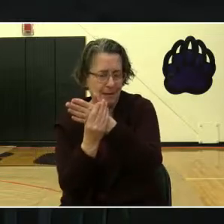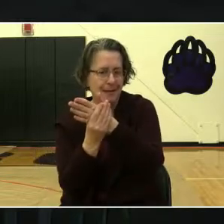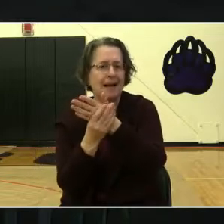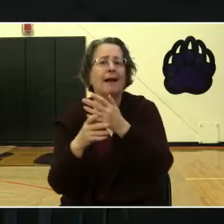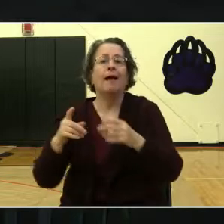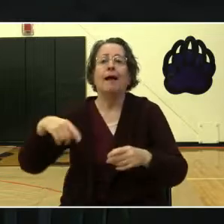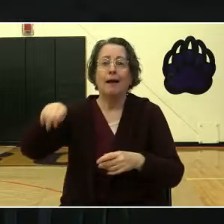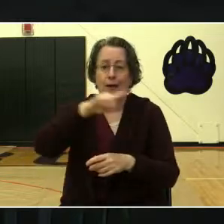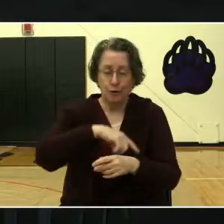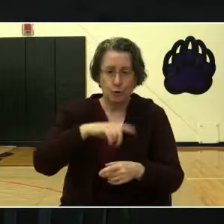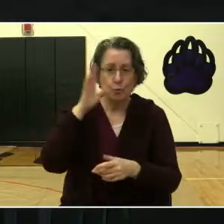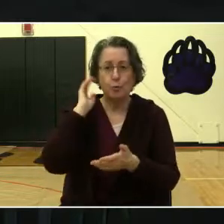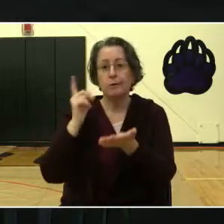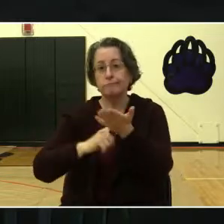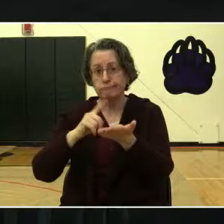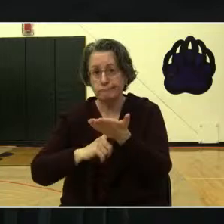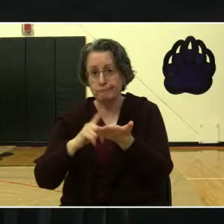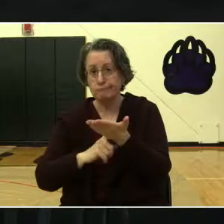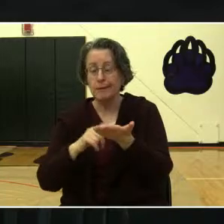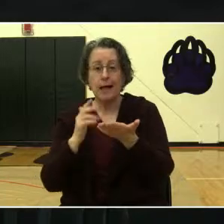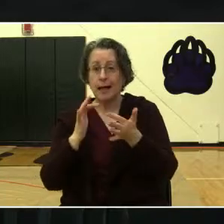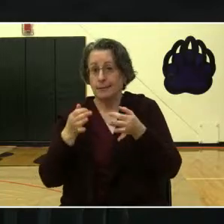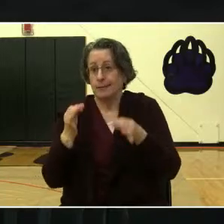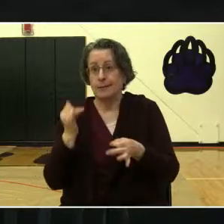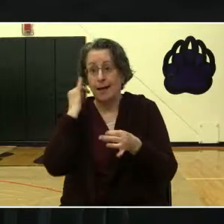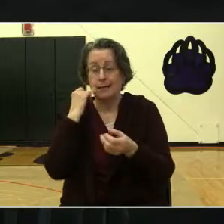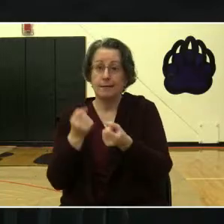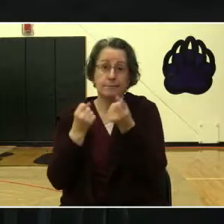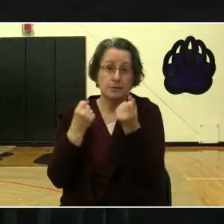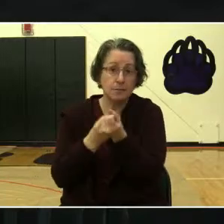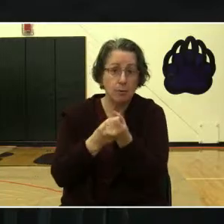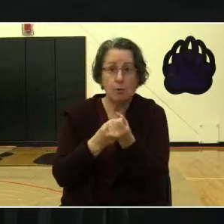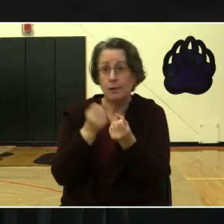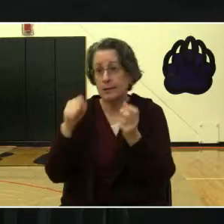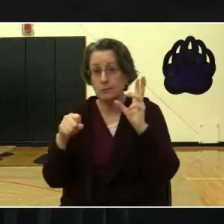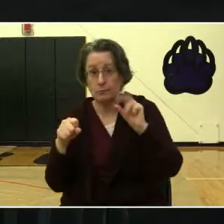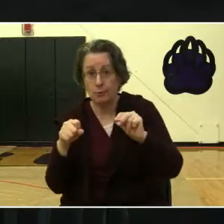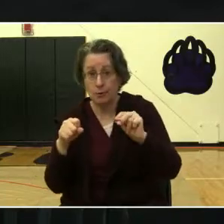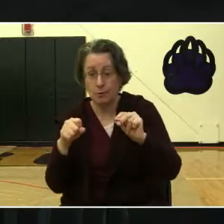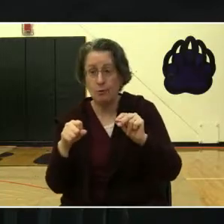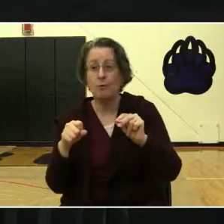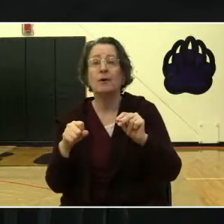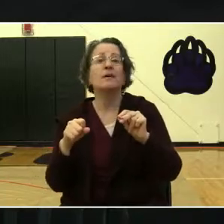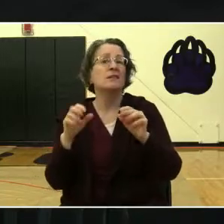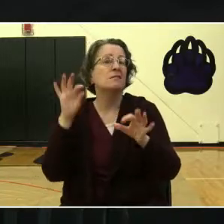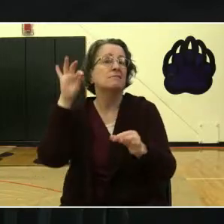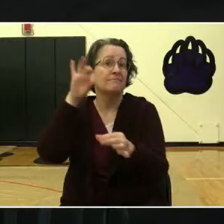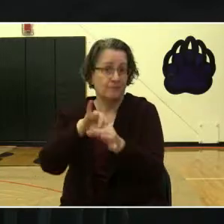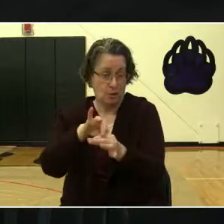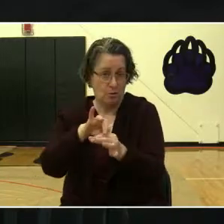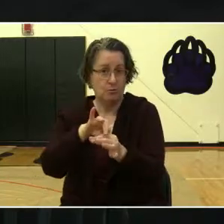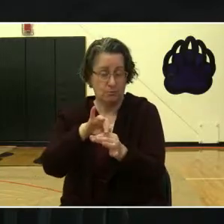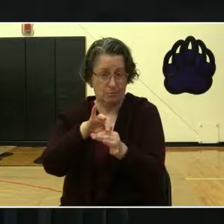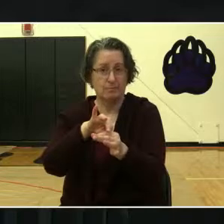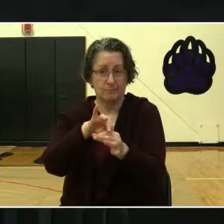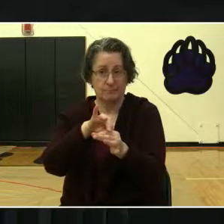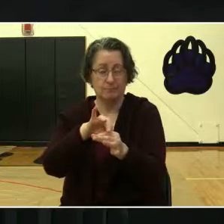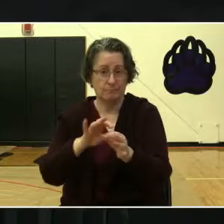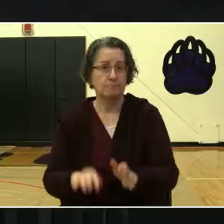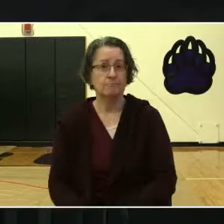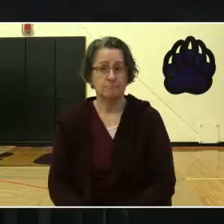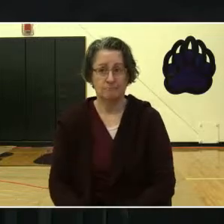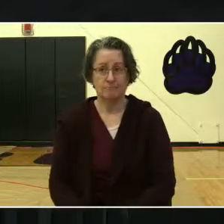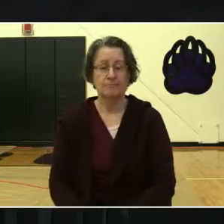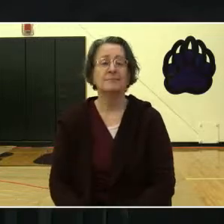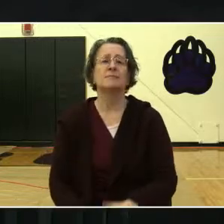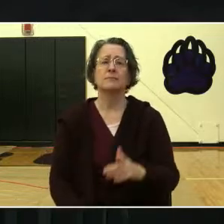opportunity to try to amend that once more um and then we would have a vote on that Amendment